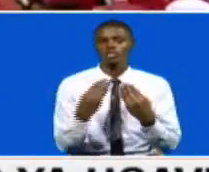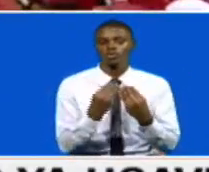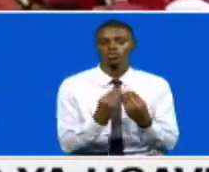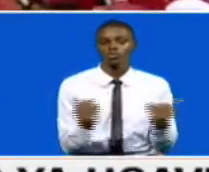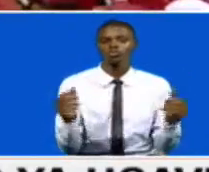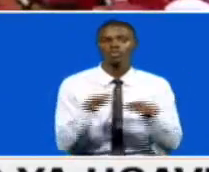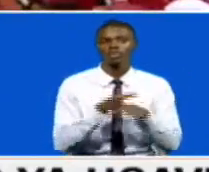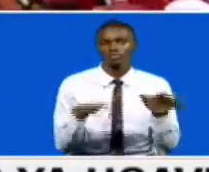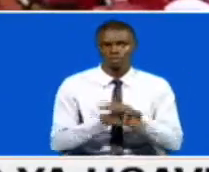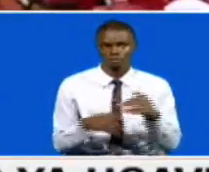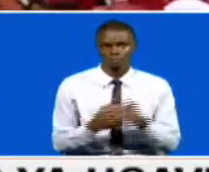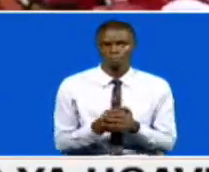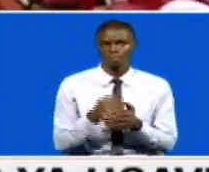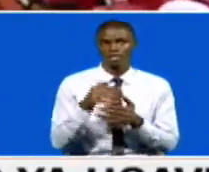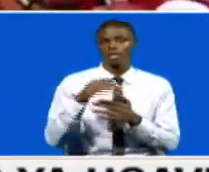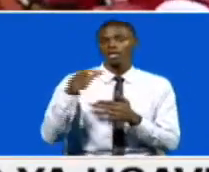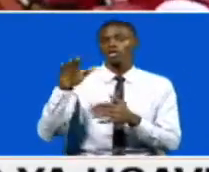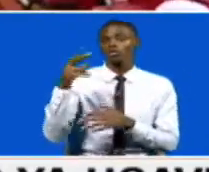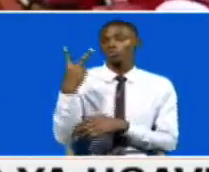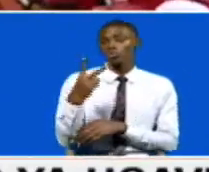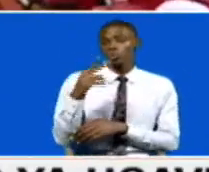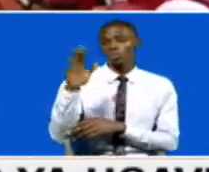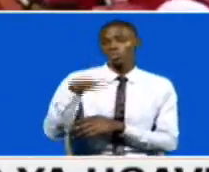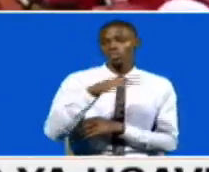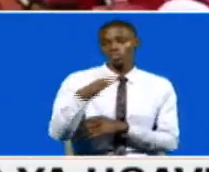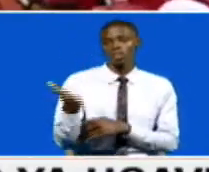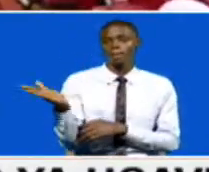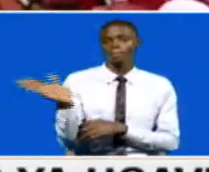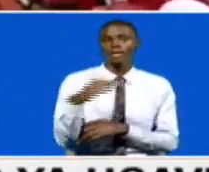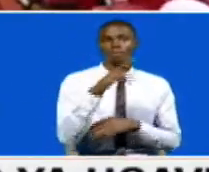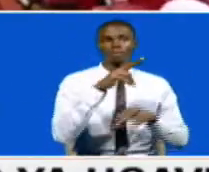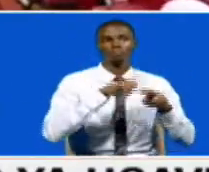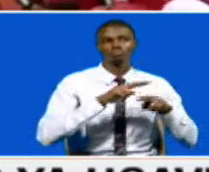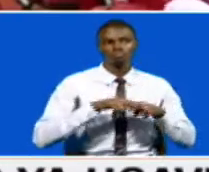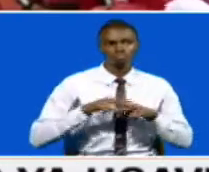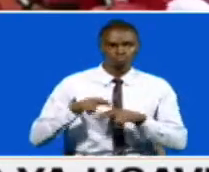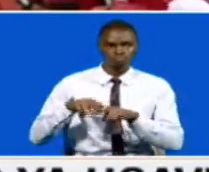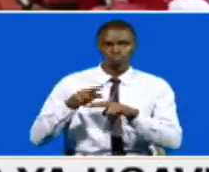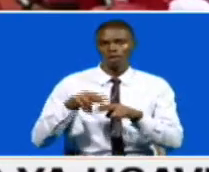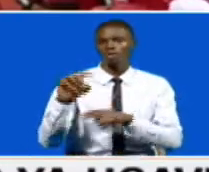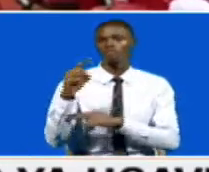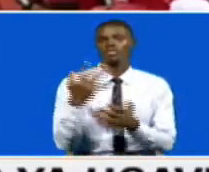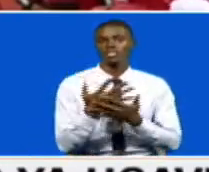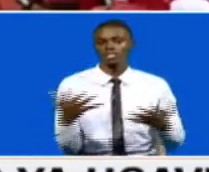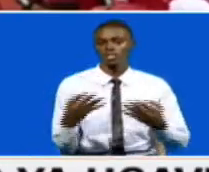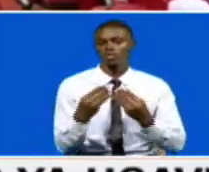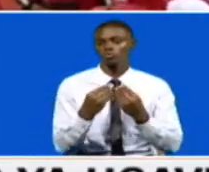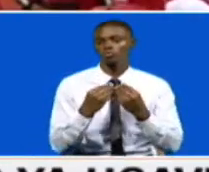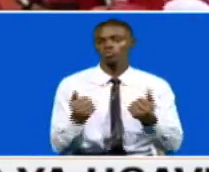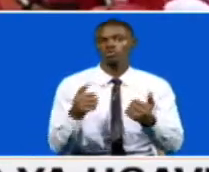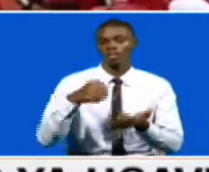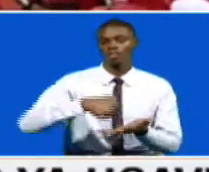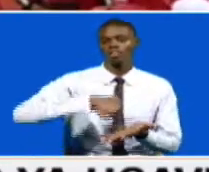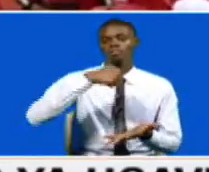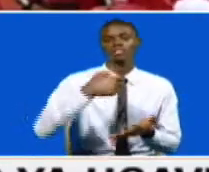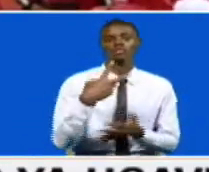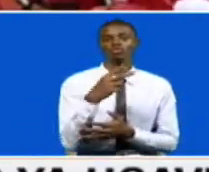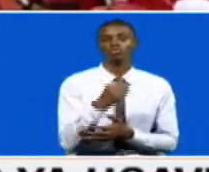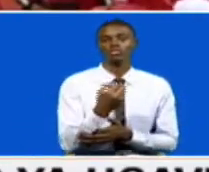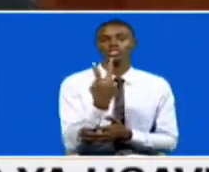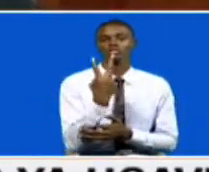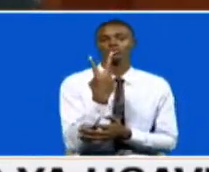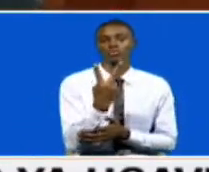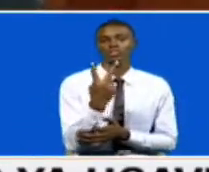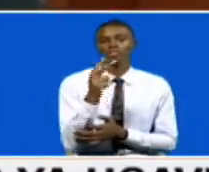Haya najiri huku mabunge yote mawili yakitarajiwa kurejea vikao, jambo la kwanza likiwa kushughulikia bajeti ya mwaka